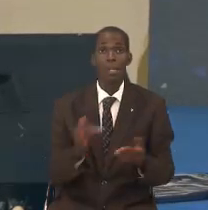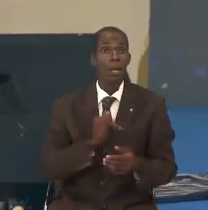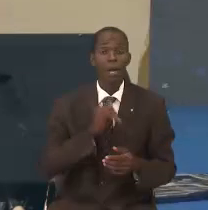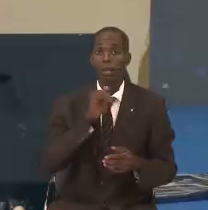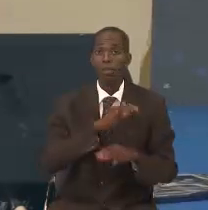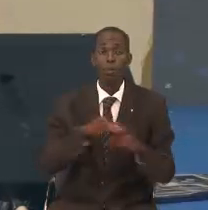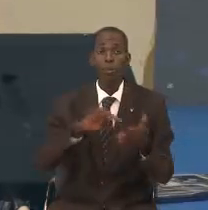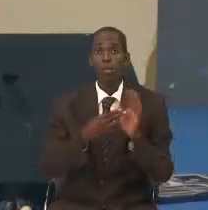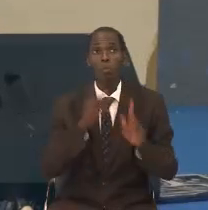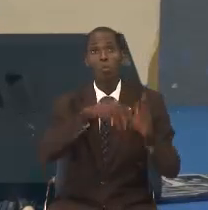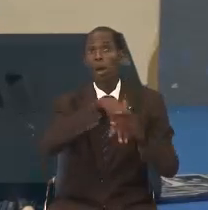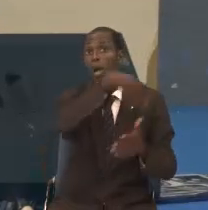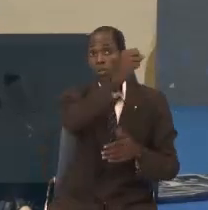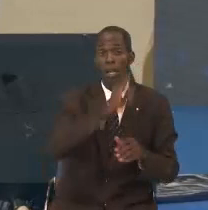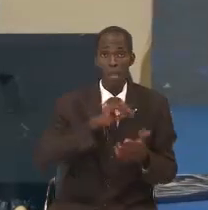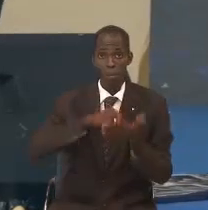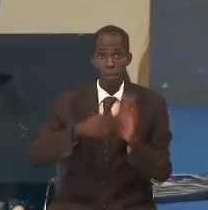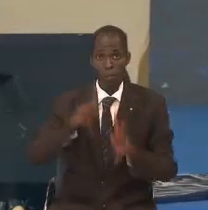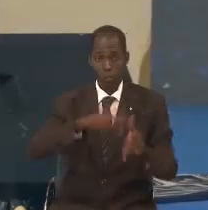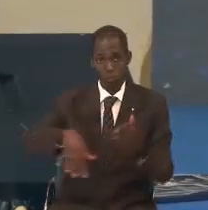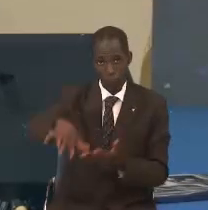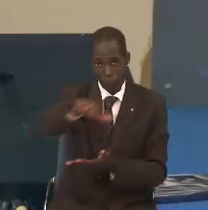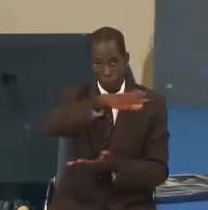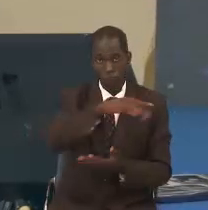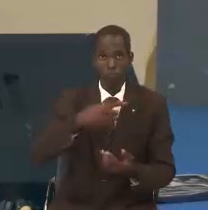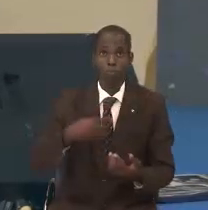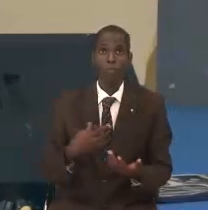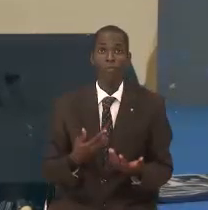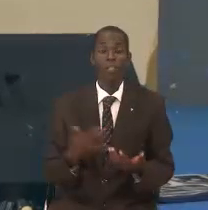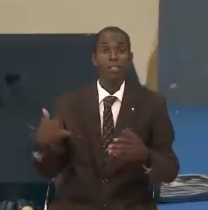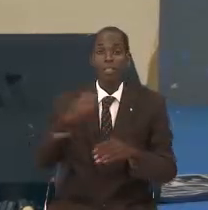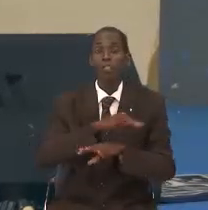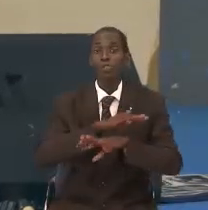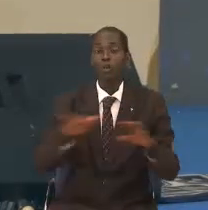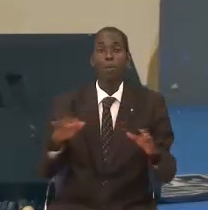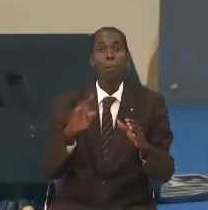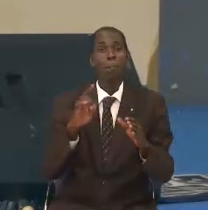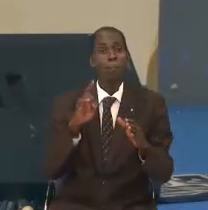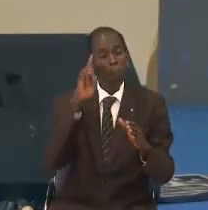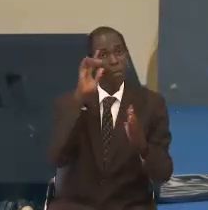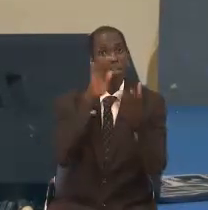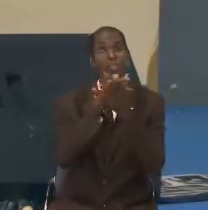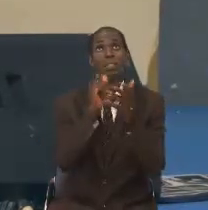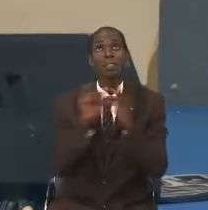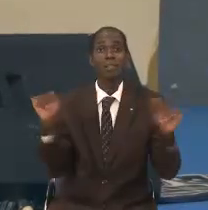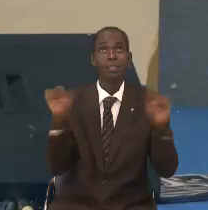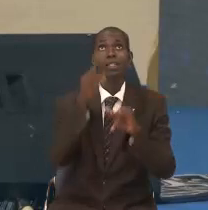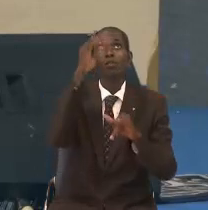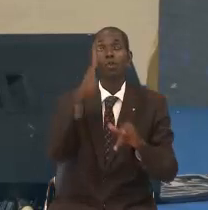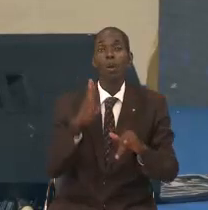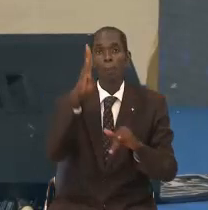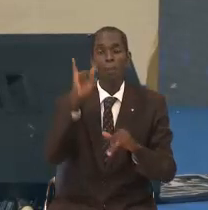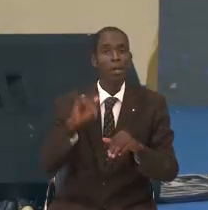outside there. I mean people here. They don't believe that the same God, by the operation